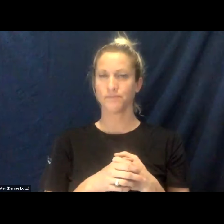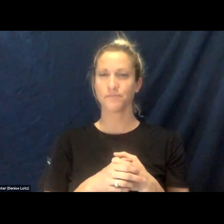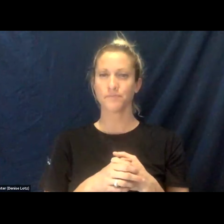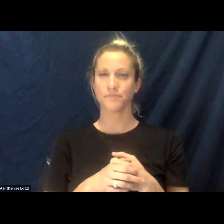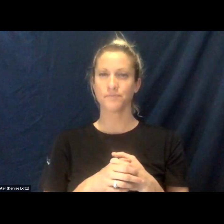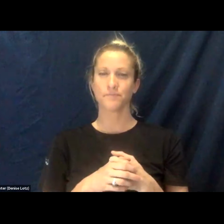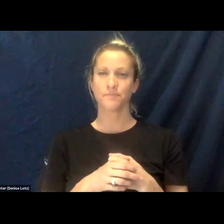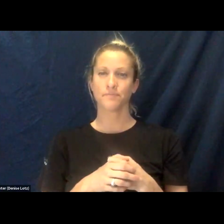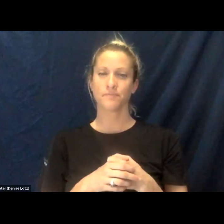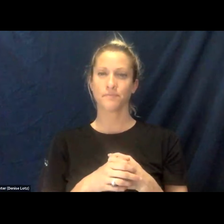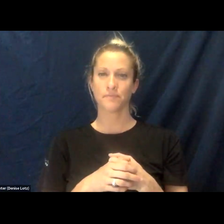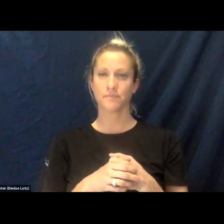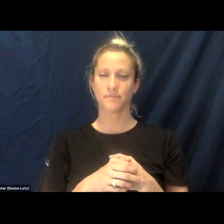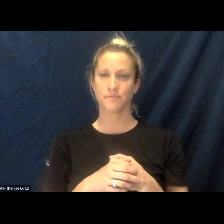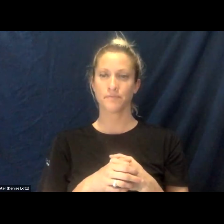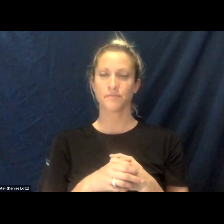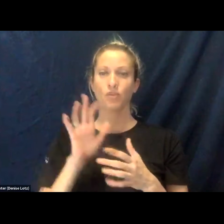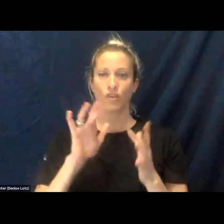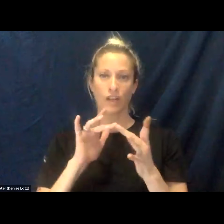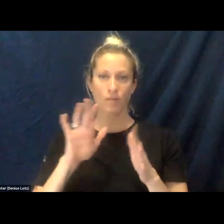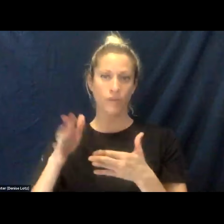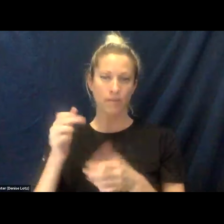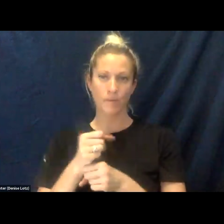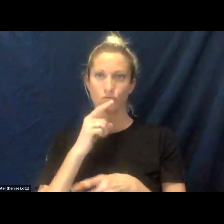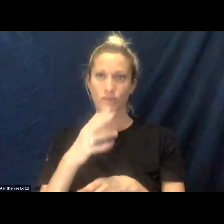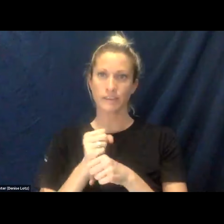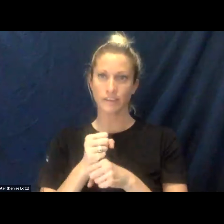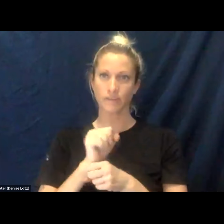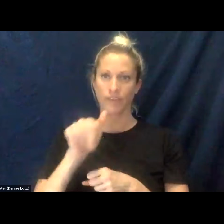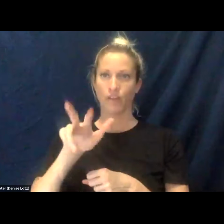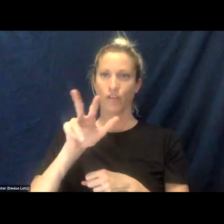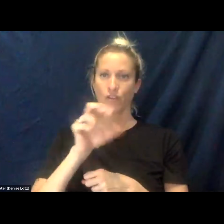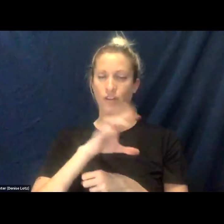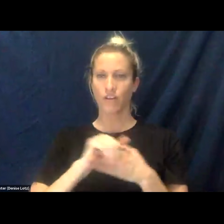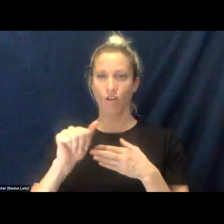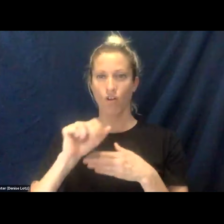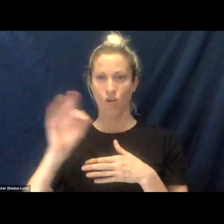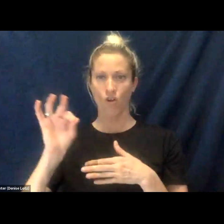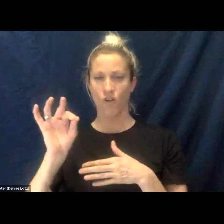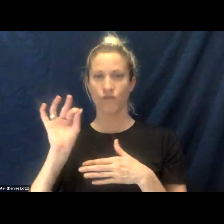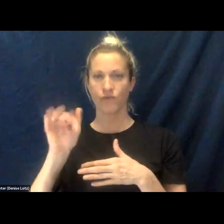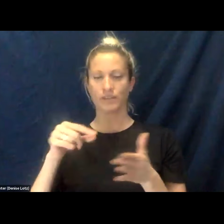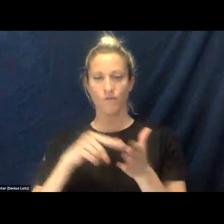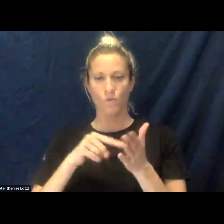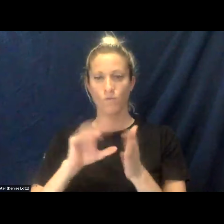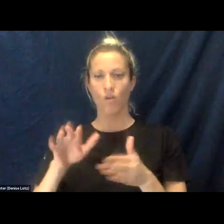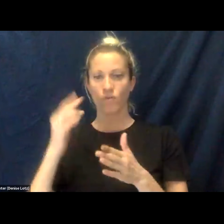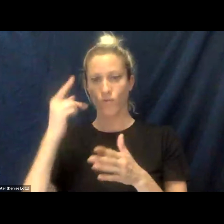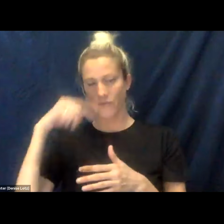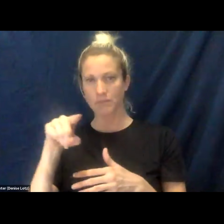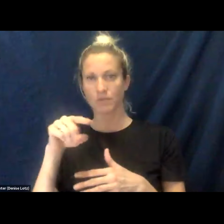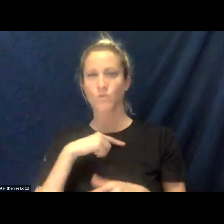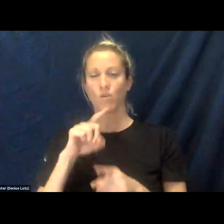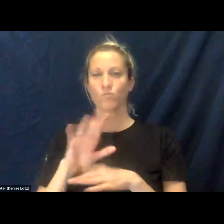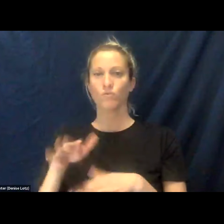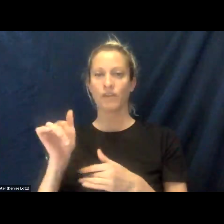that benefit to their said internet provider to ensure that they're getting that $30 off, and it's an affordable offer for them. We provide that, as I